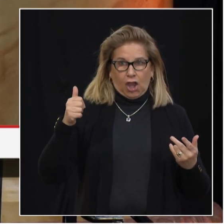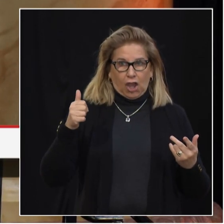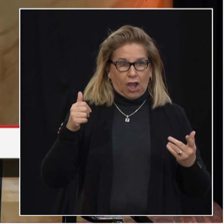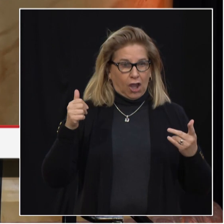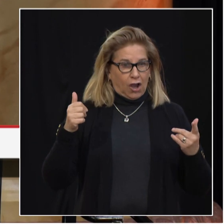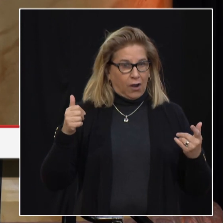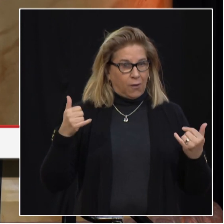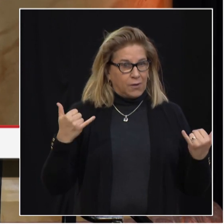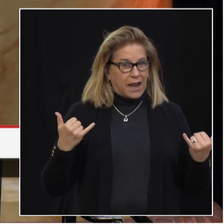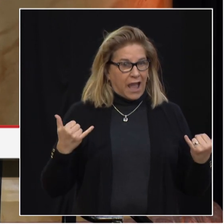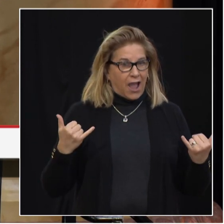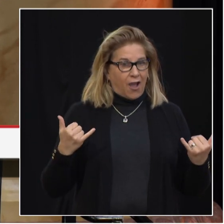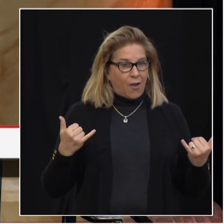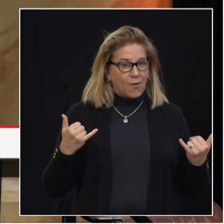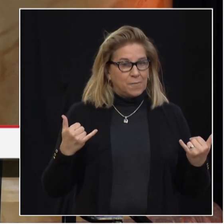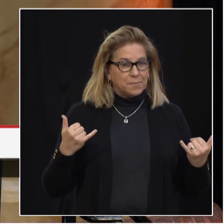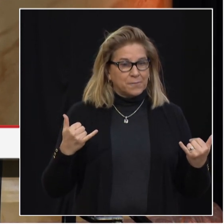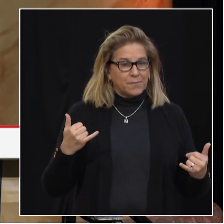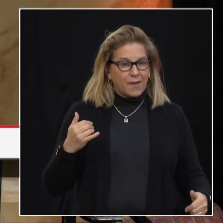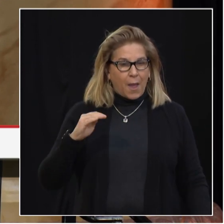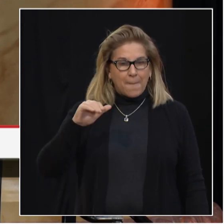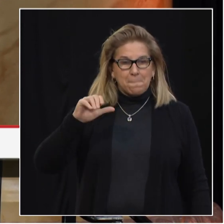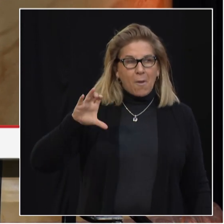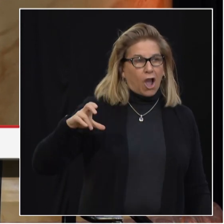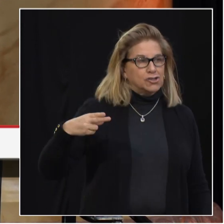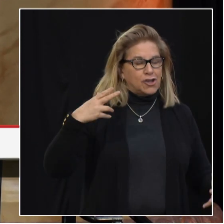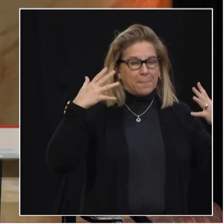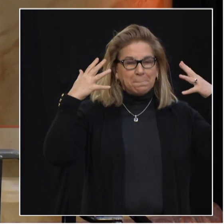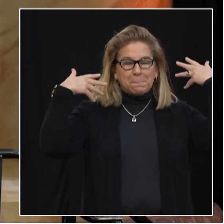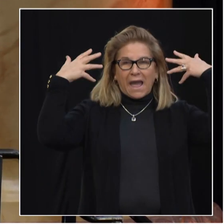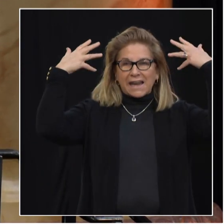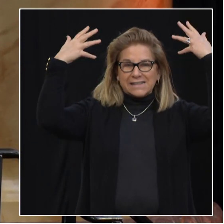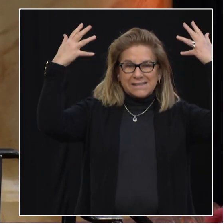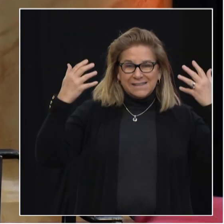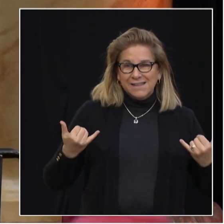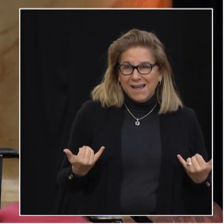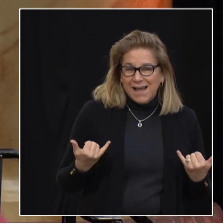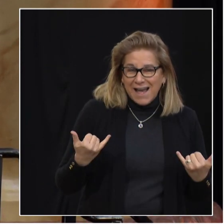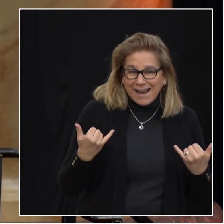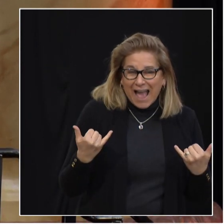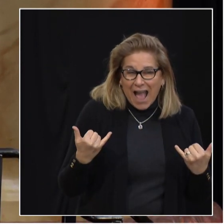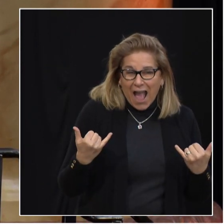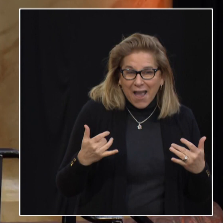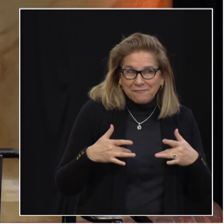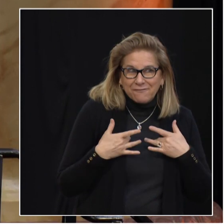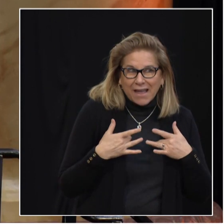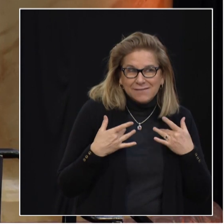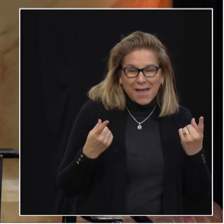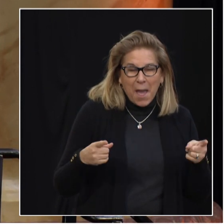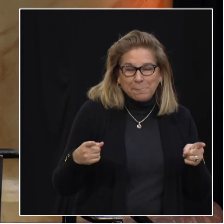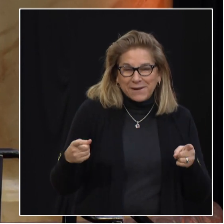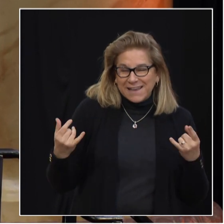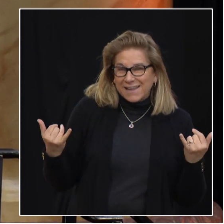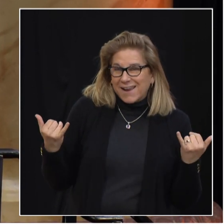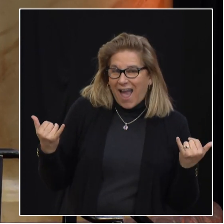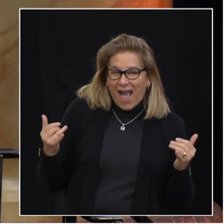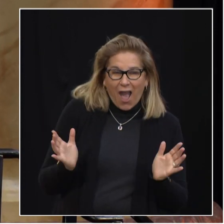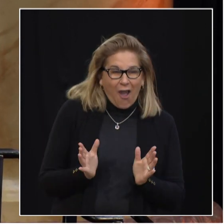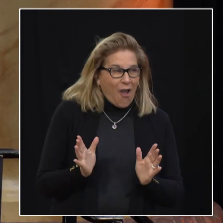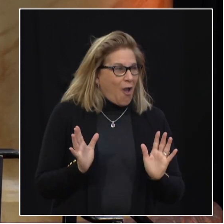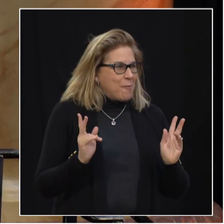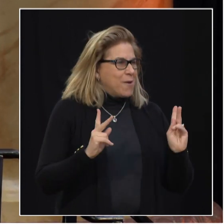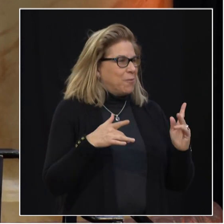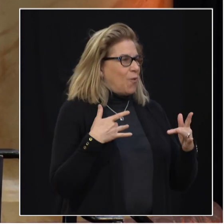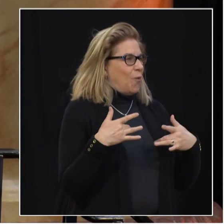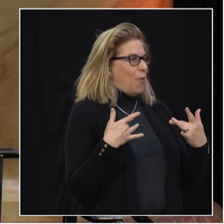right, that's good, there we go. March Madness, where we learn about real estate, business, and building priorities that are